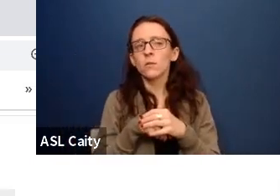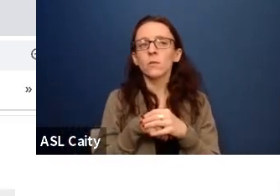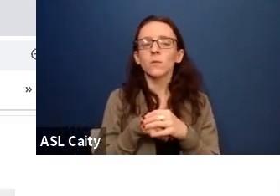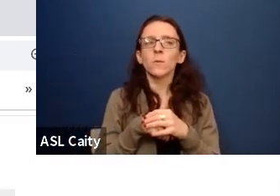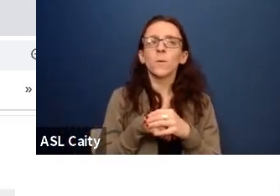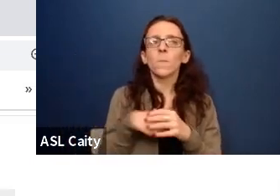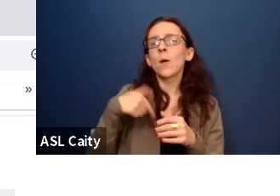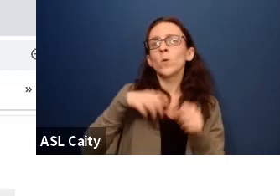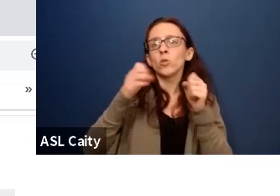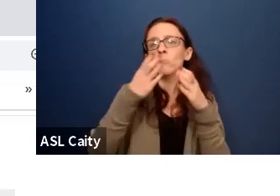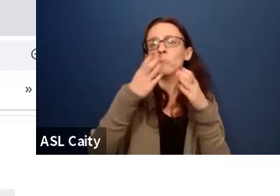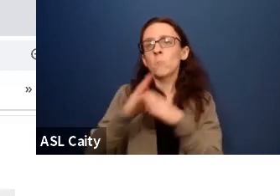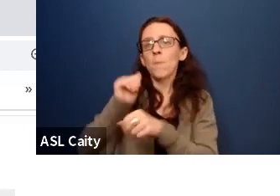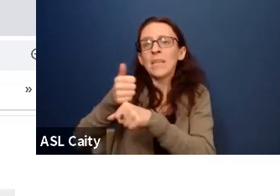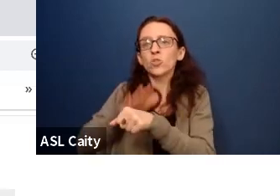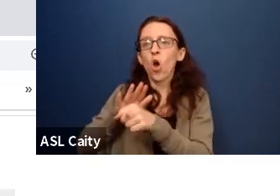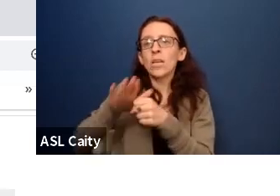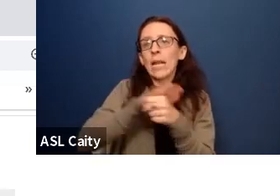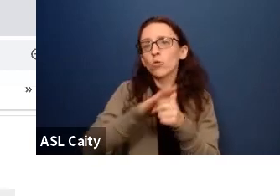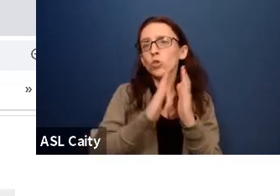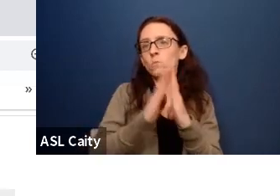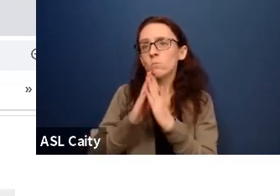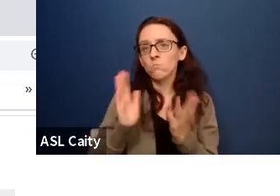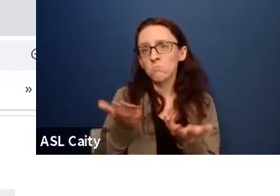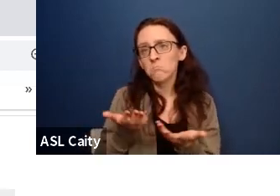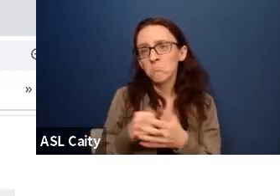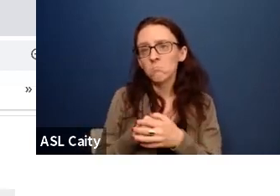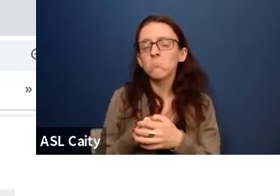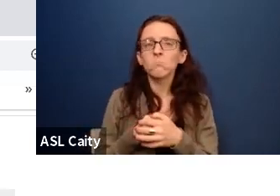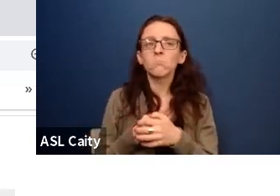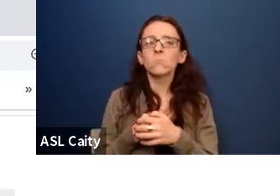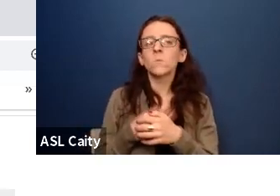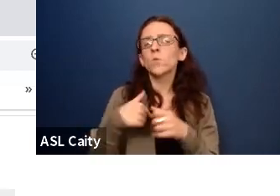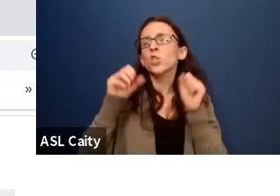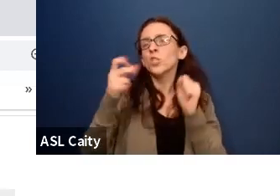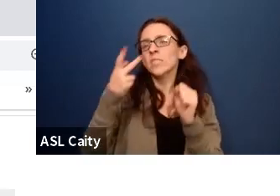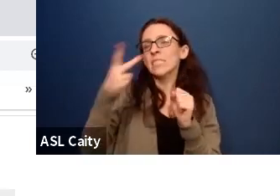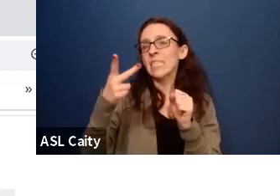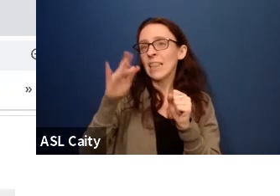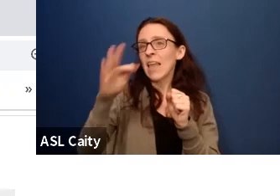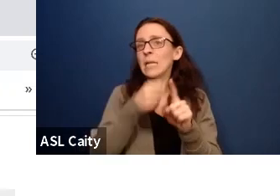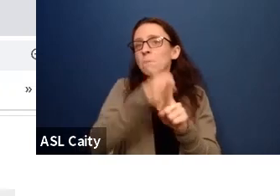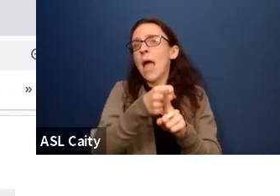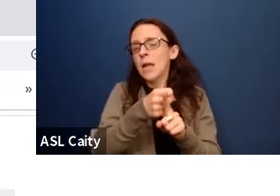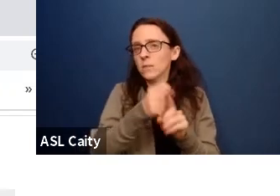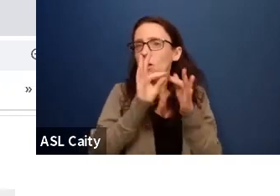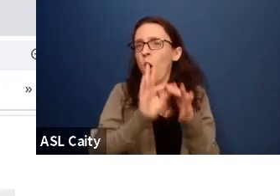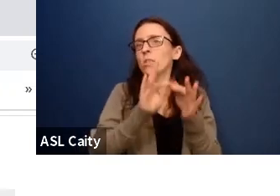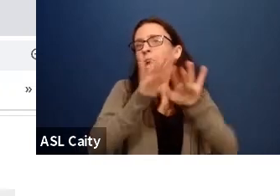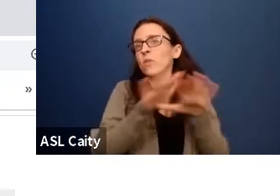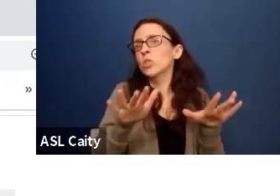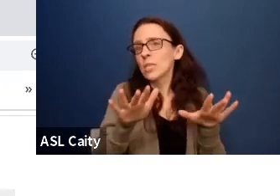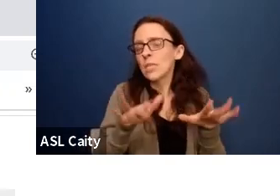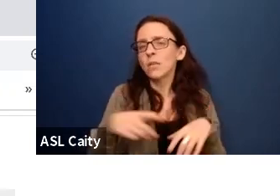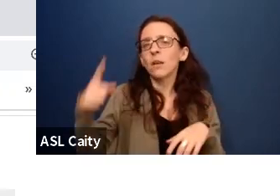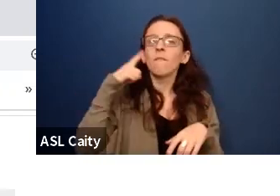by neighborhood, right? So that we could see the impact on neighborhood diversity for